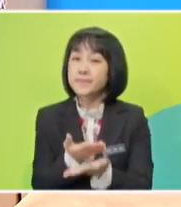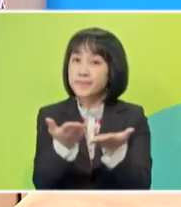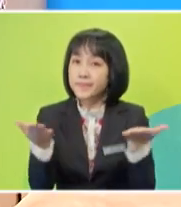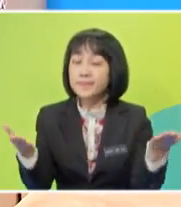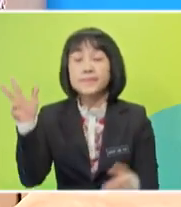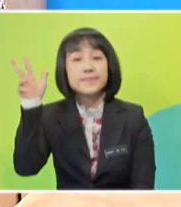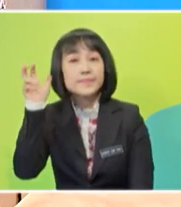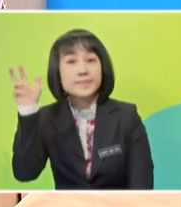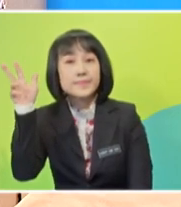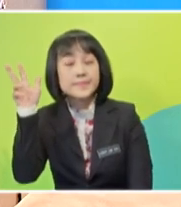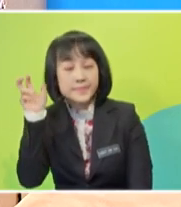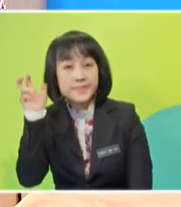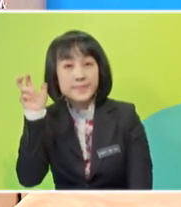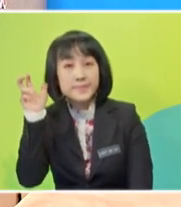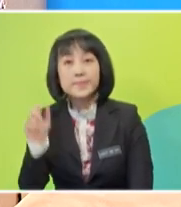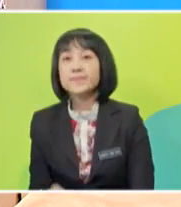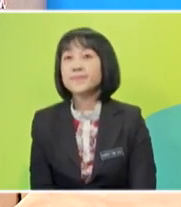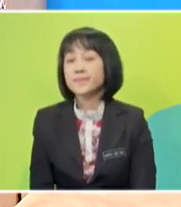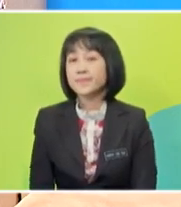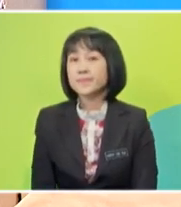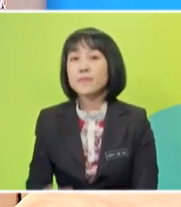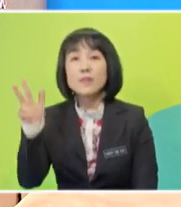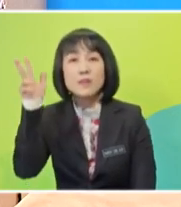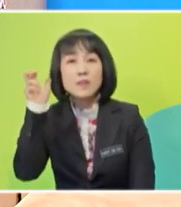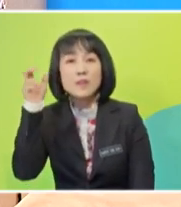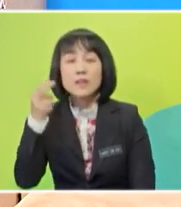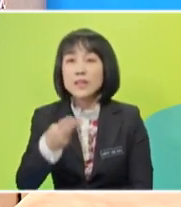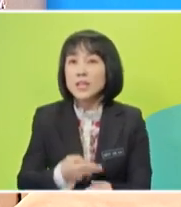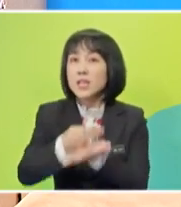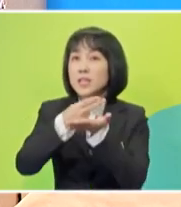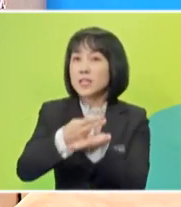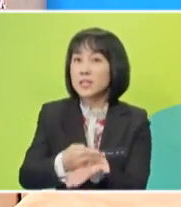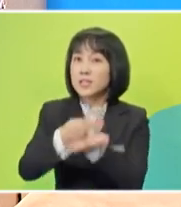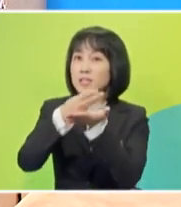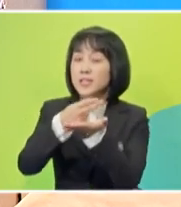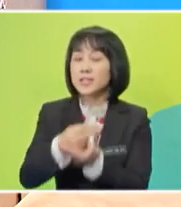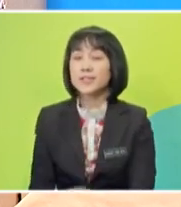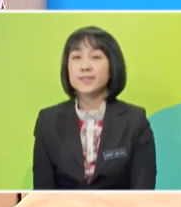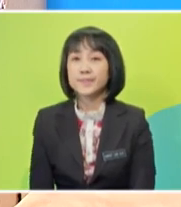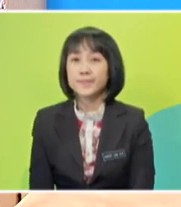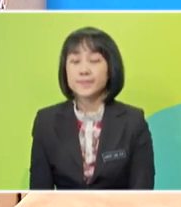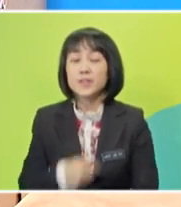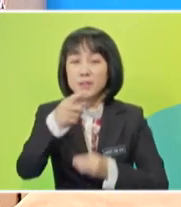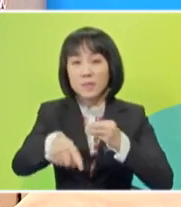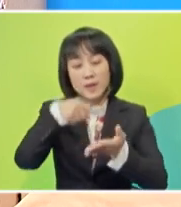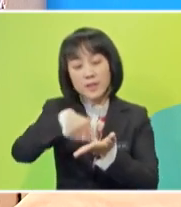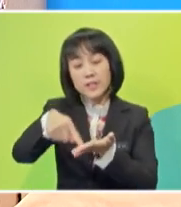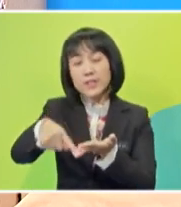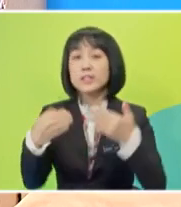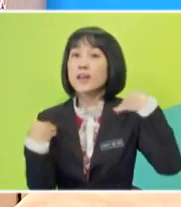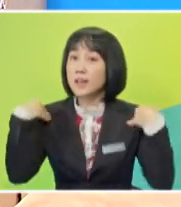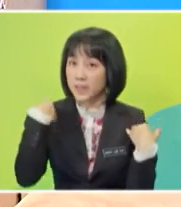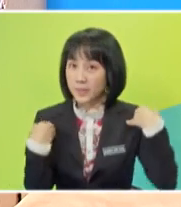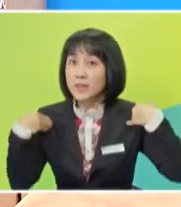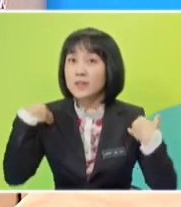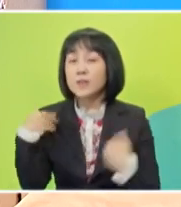to listen for this time. So you're going to listen to some hints. I'm going to give you some hints about this animal. So when you